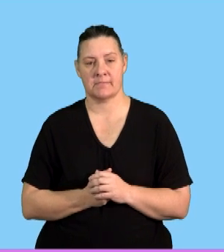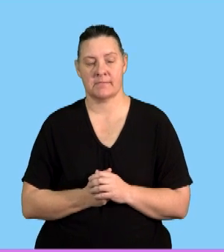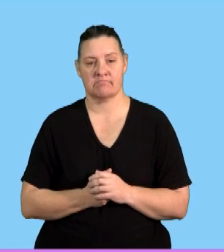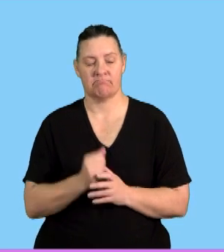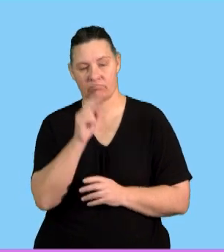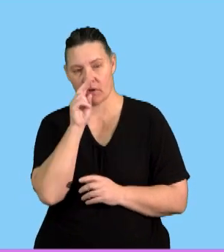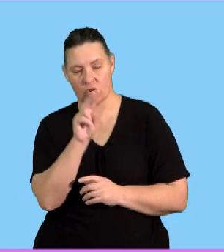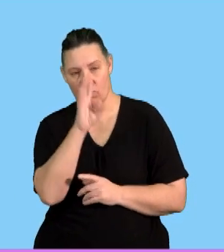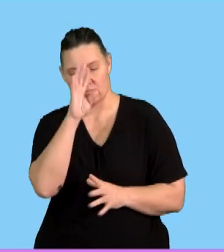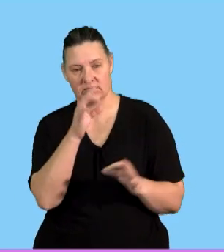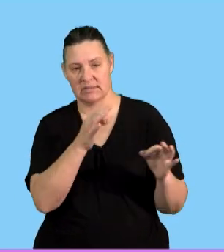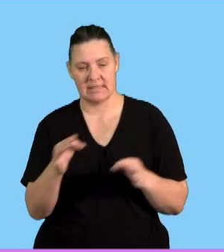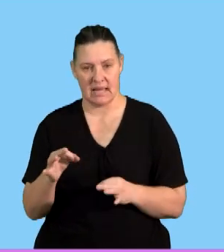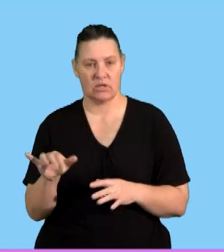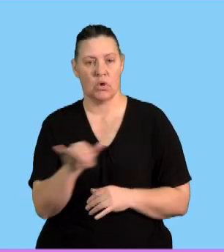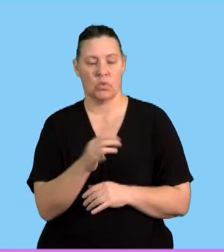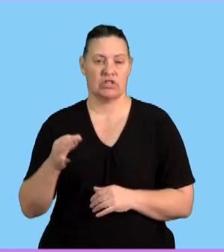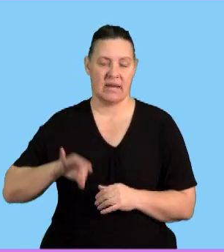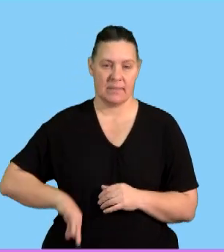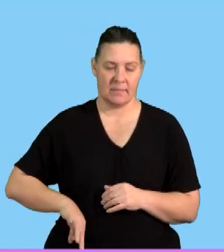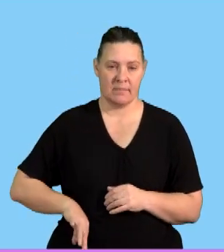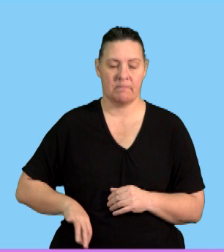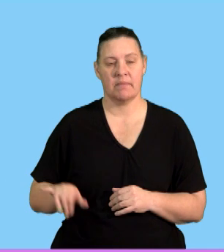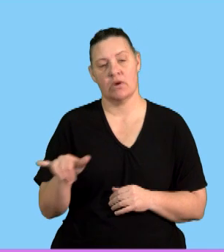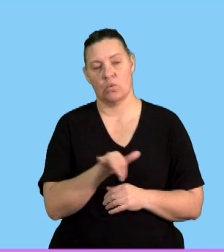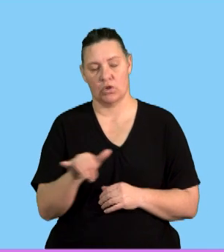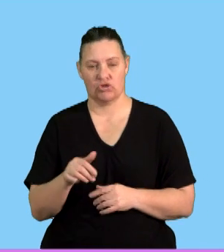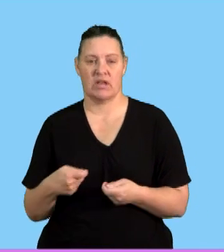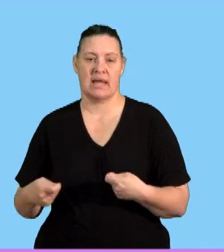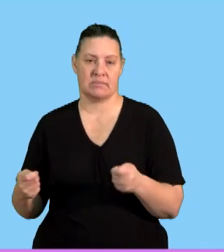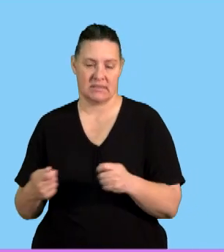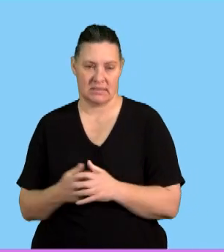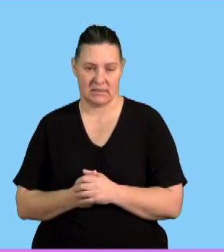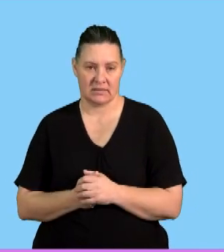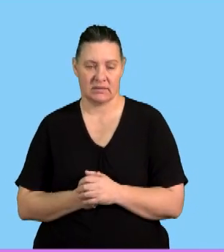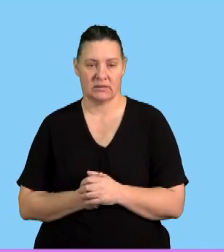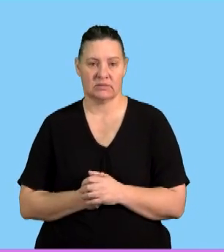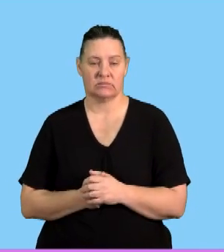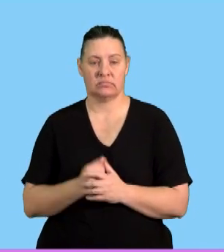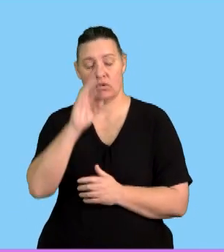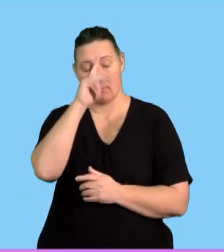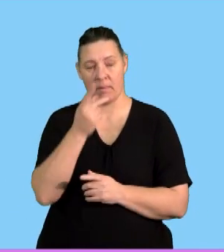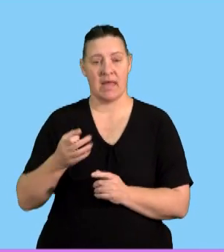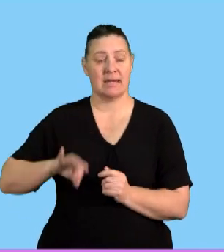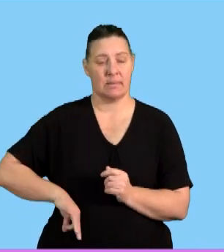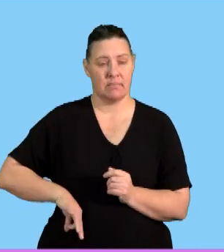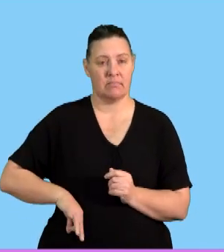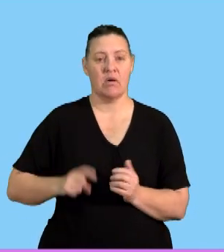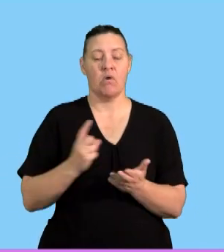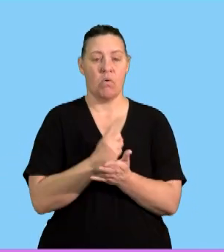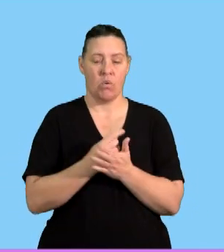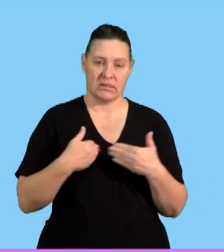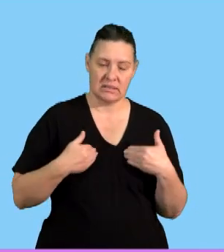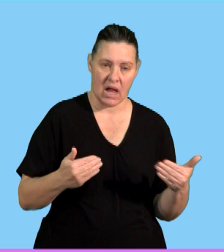and decide which one is the income and which one is the expenses. Now remember, income will always start at